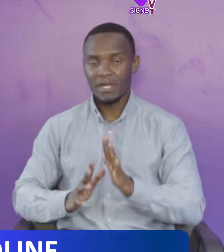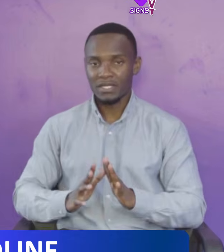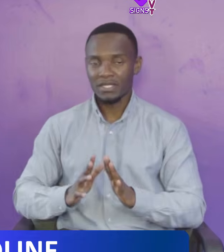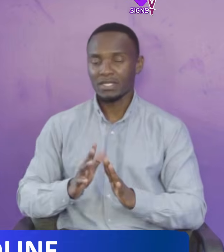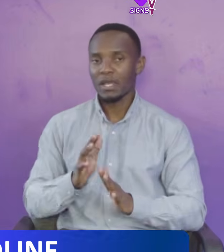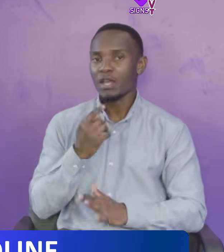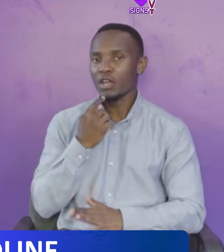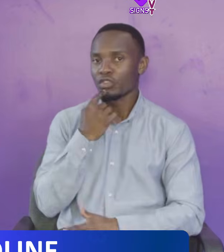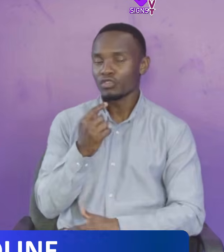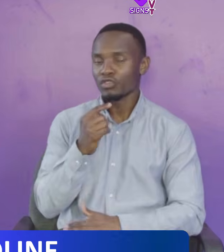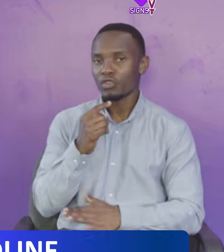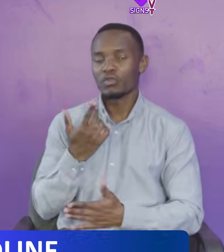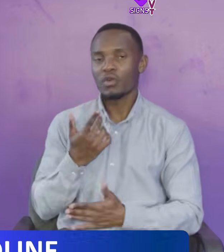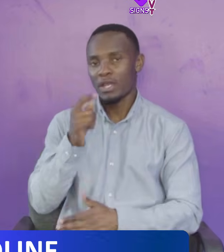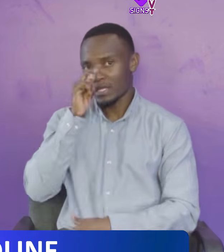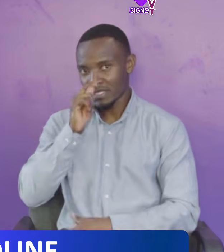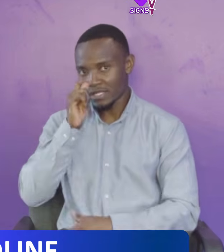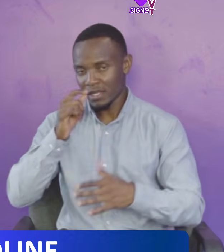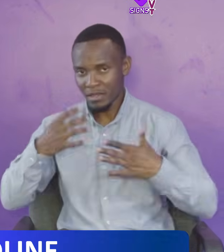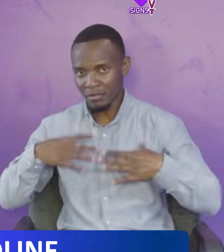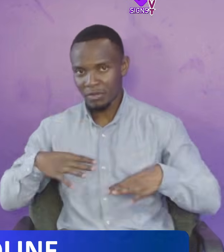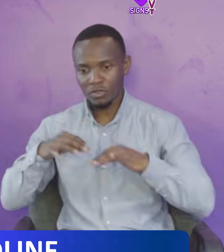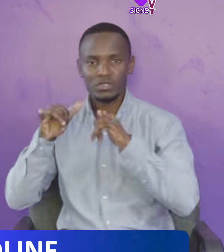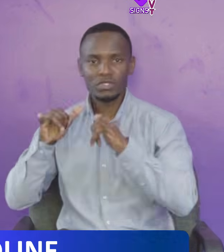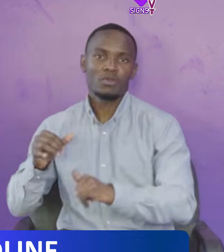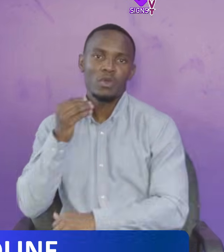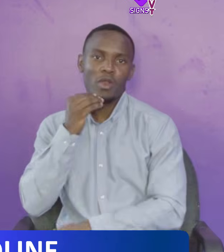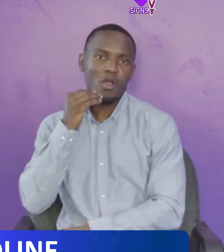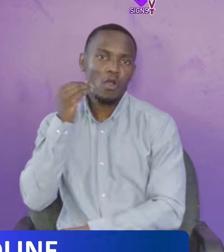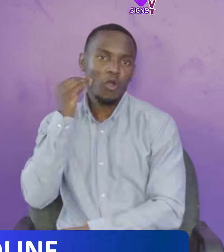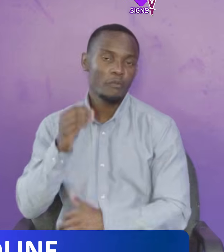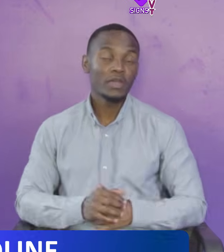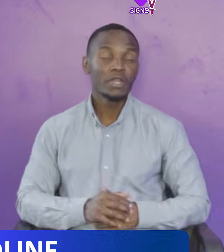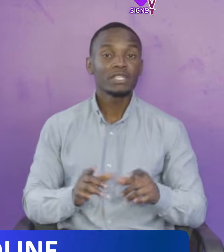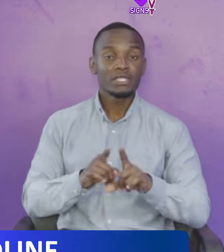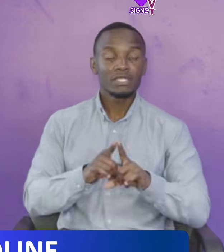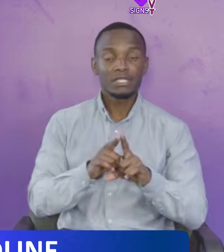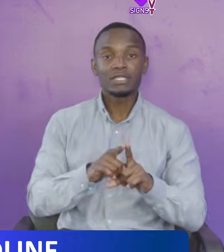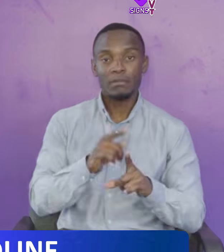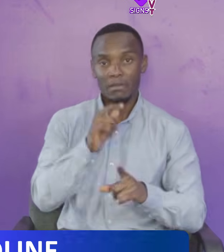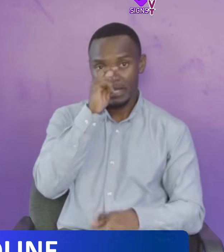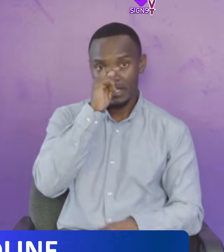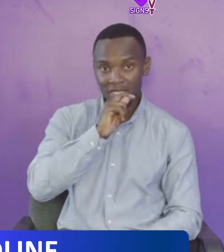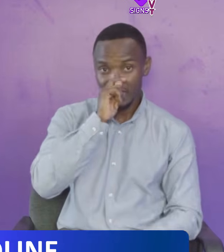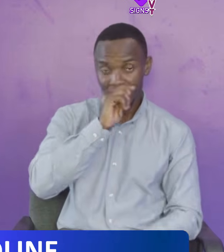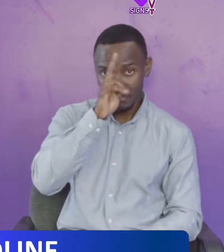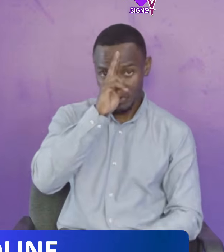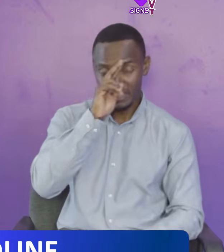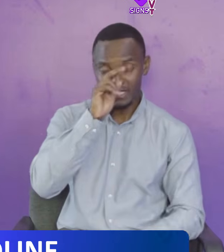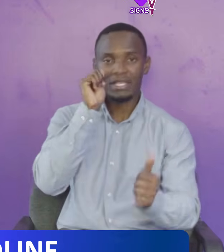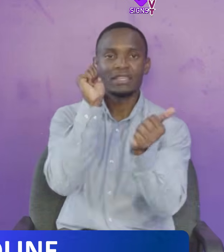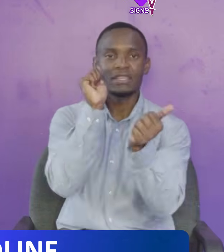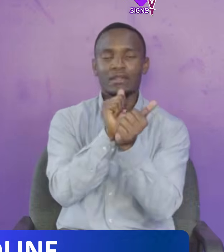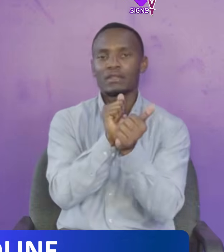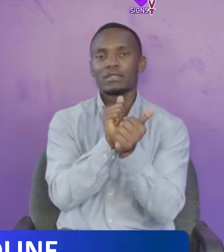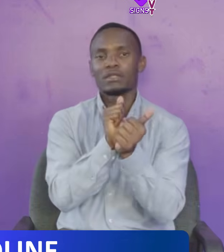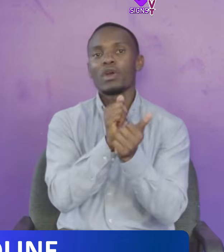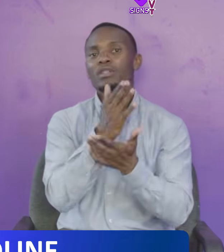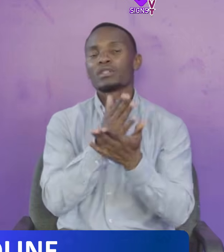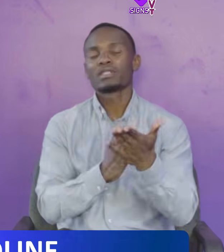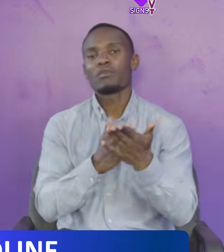in essential services. Meanwhile, Tanzanian police have arrested several activists linked to the planned